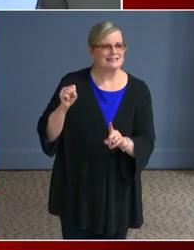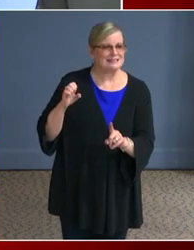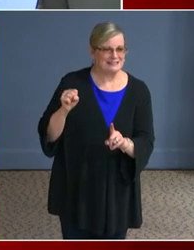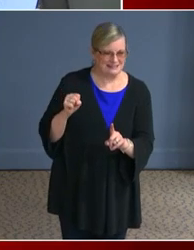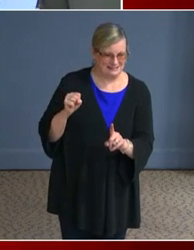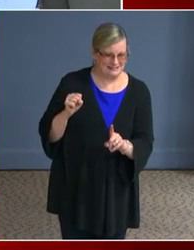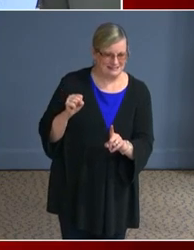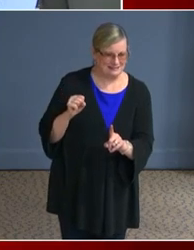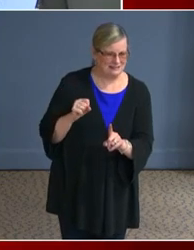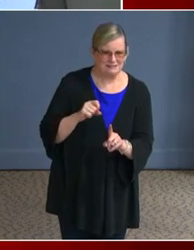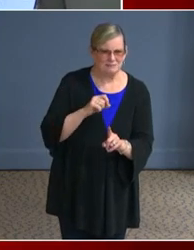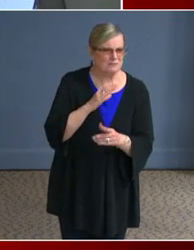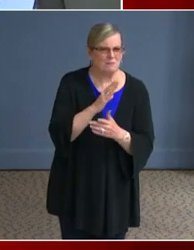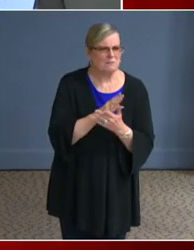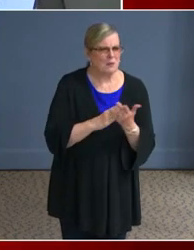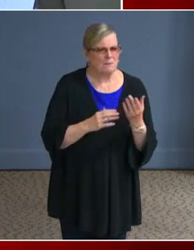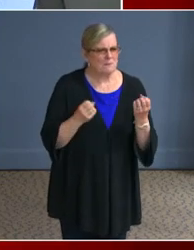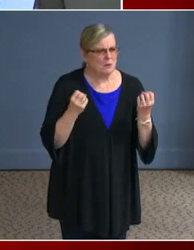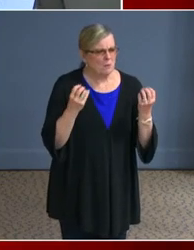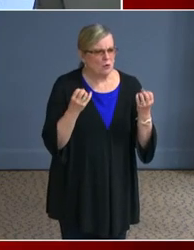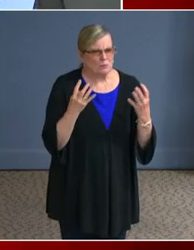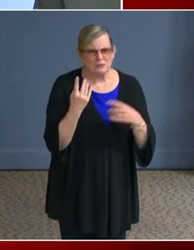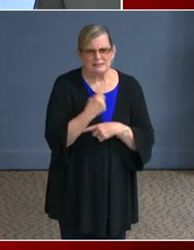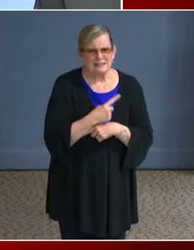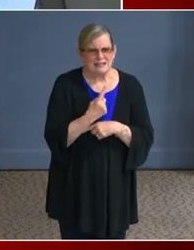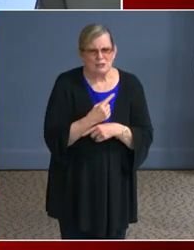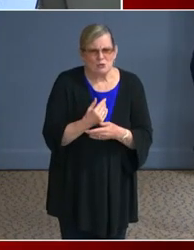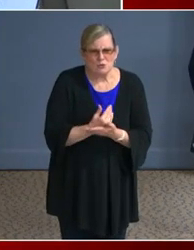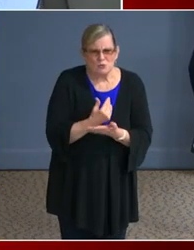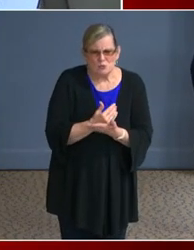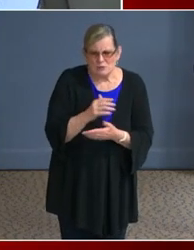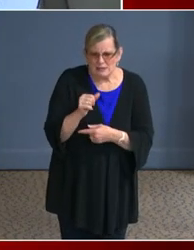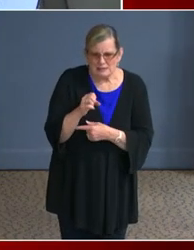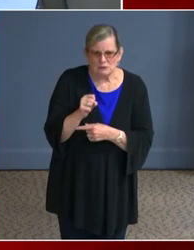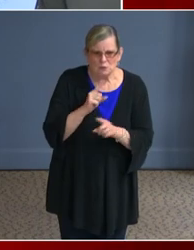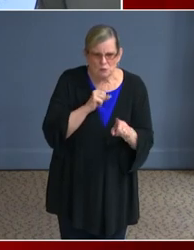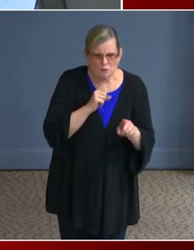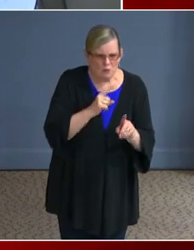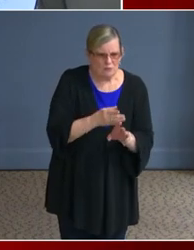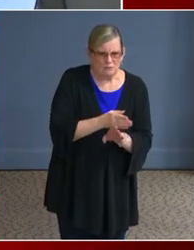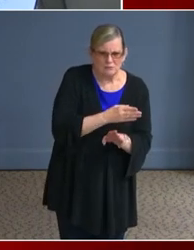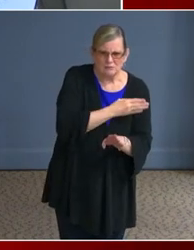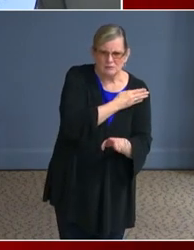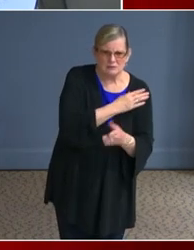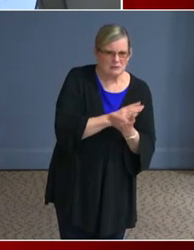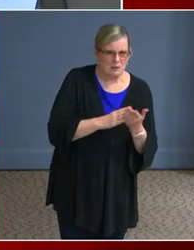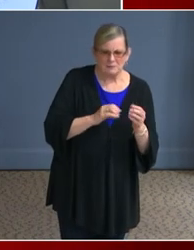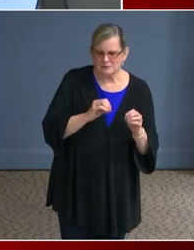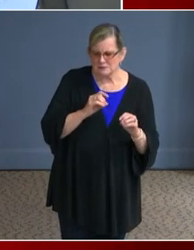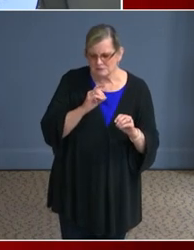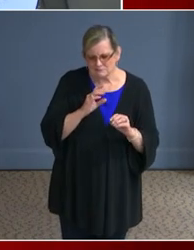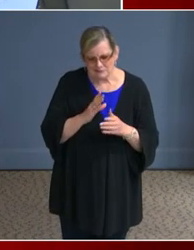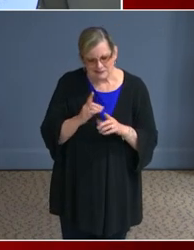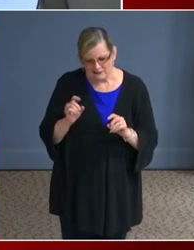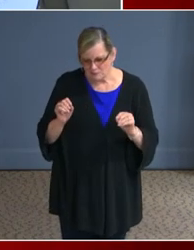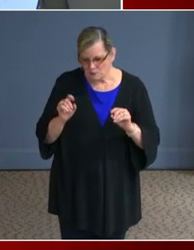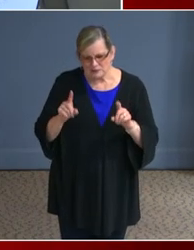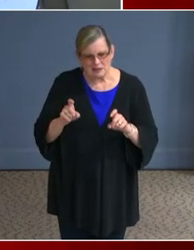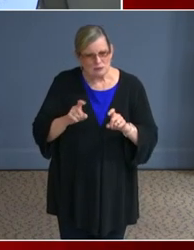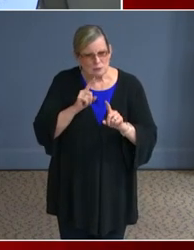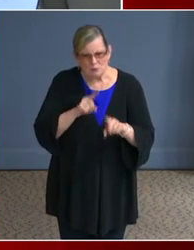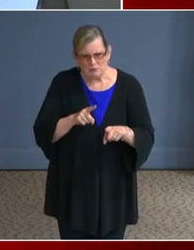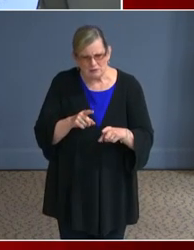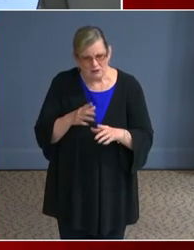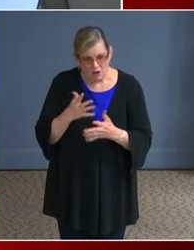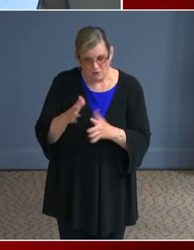that there were new cases reported that were from previous days. There were days where no tests were reported, days where the number of tests that had